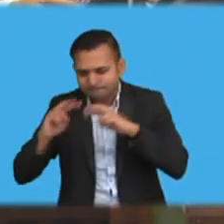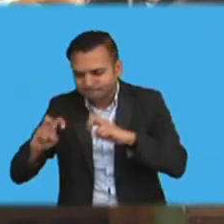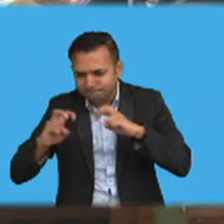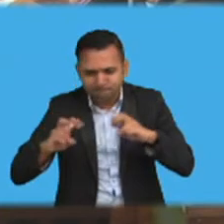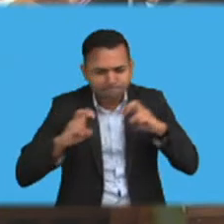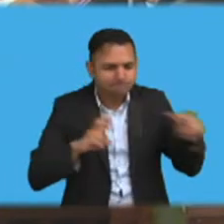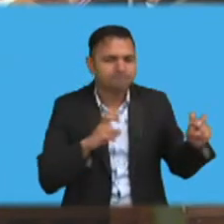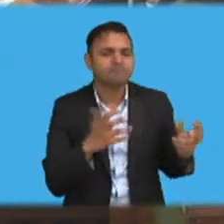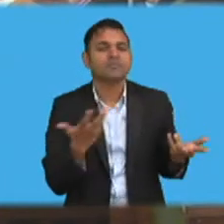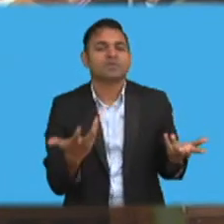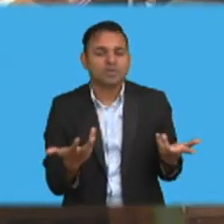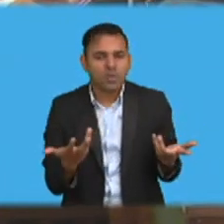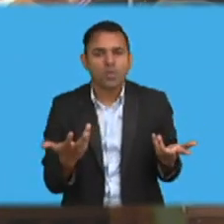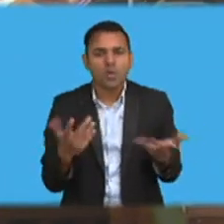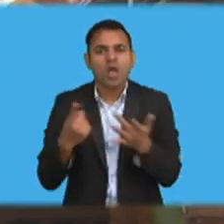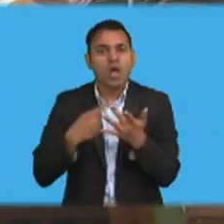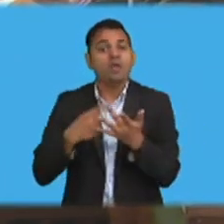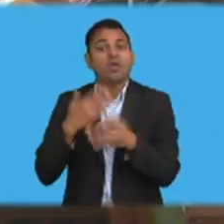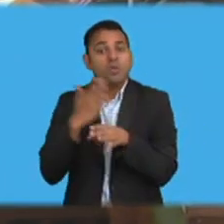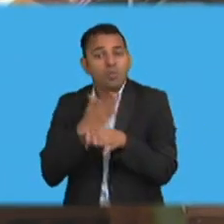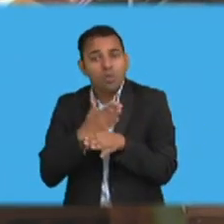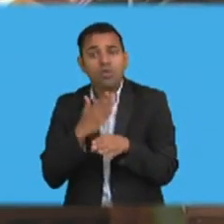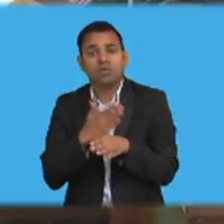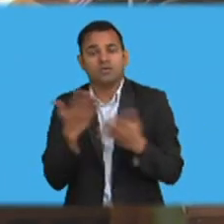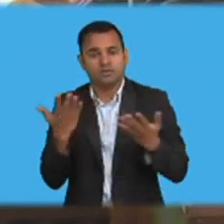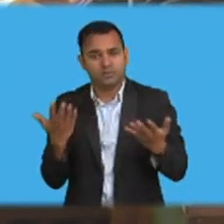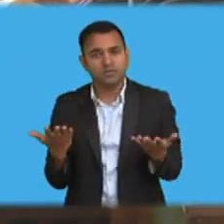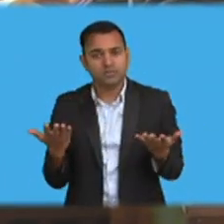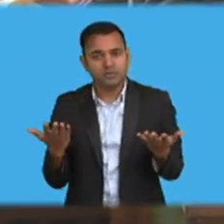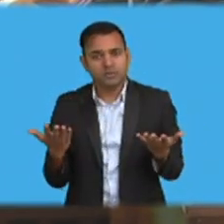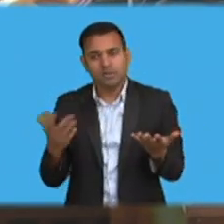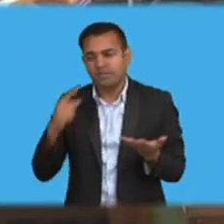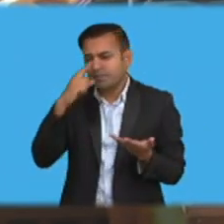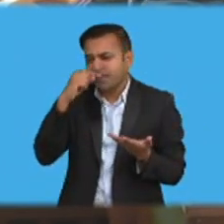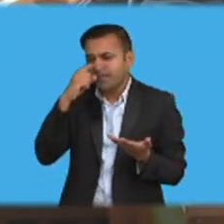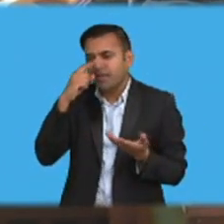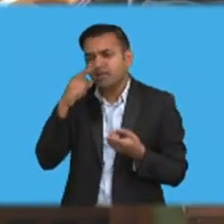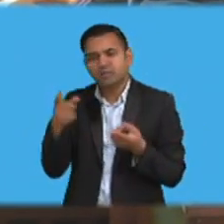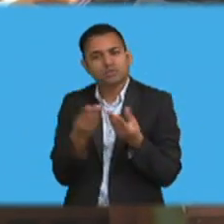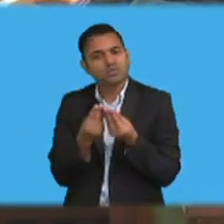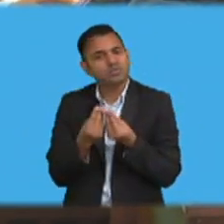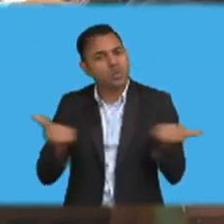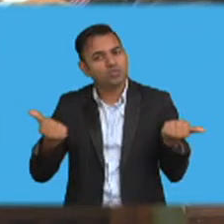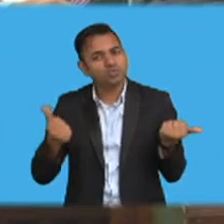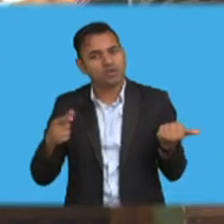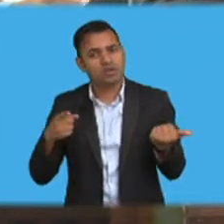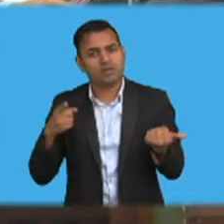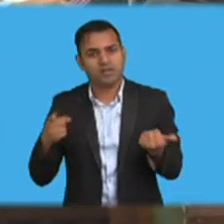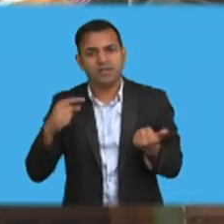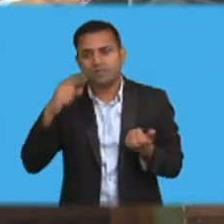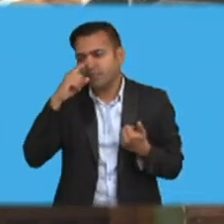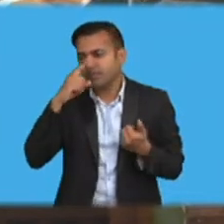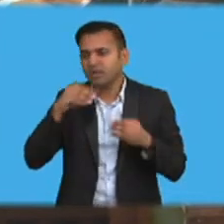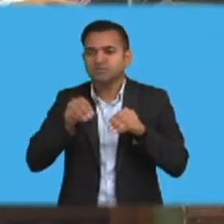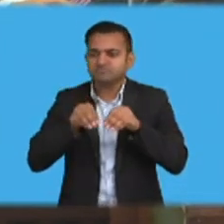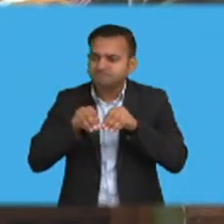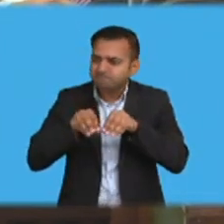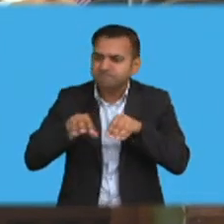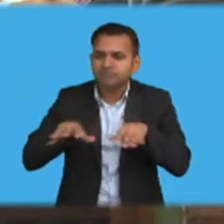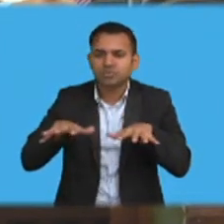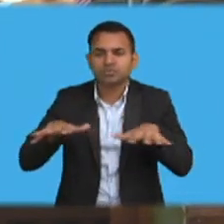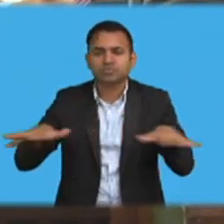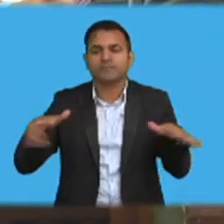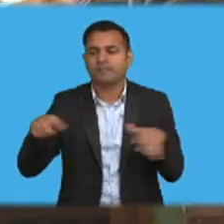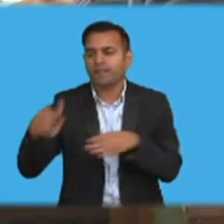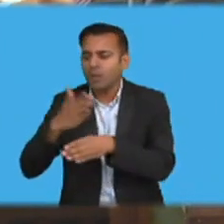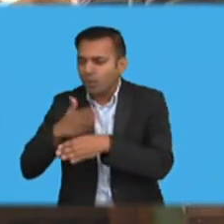fragmented responses into a more coordinated approach in terms of resource deployment and command and control.